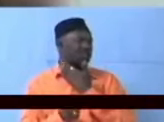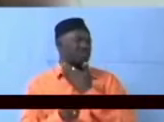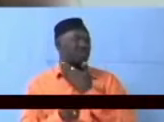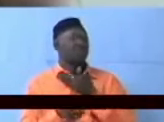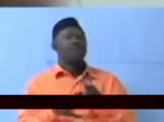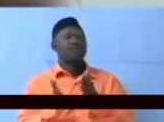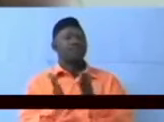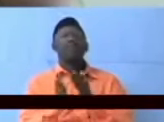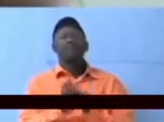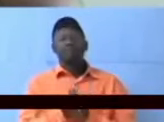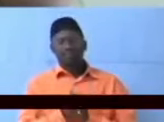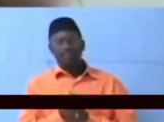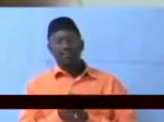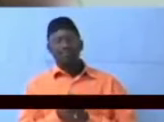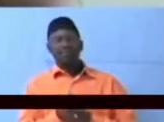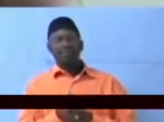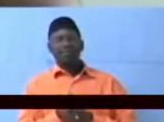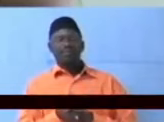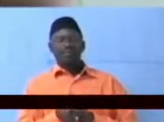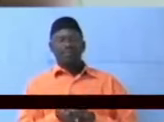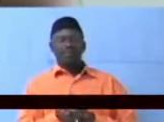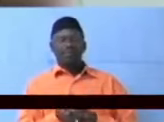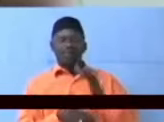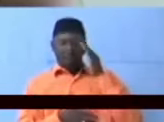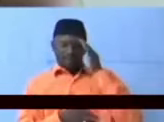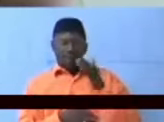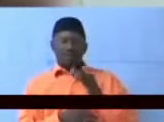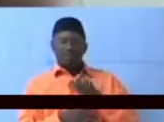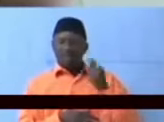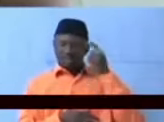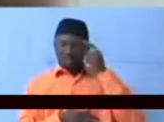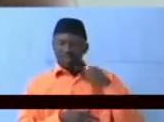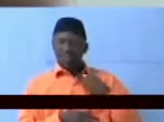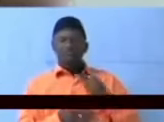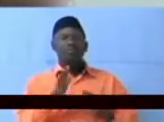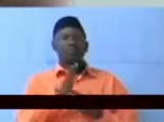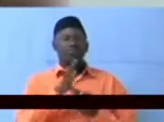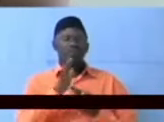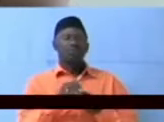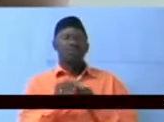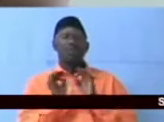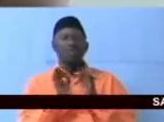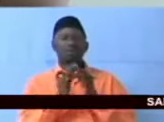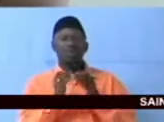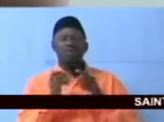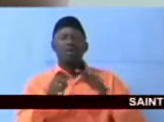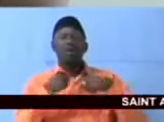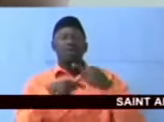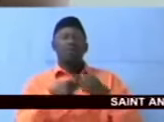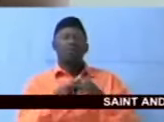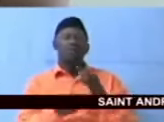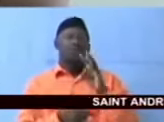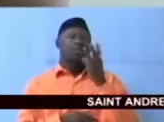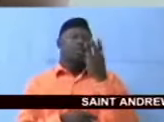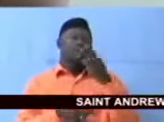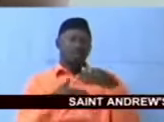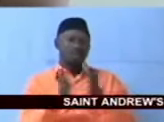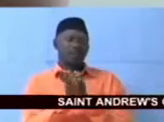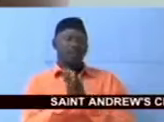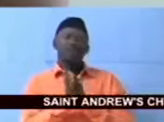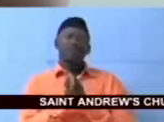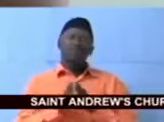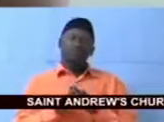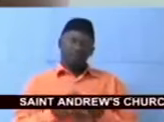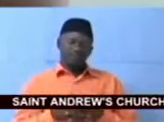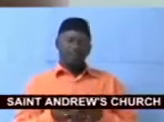thought it was important to actually explain further what you meant by third class magistrates. Wa jereje fokh na lolu jaru na won nga